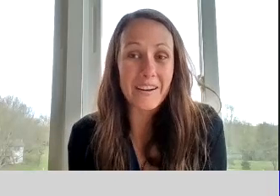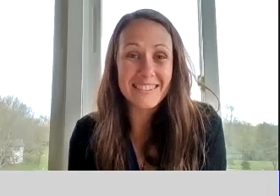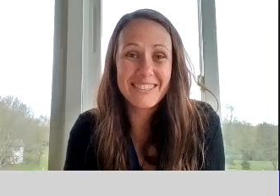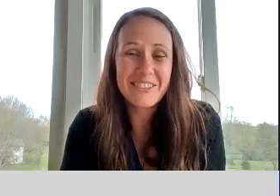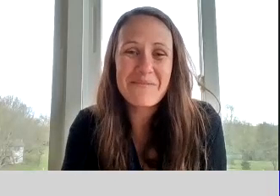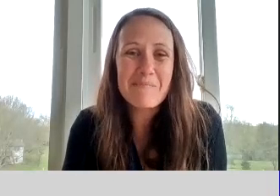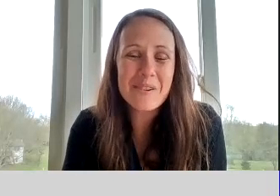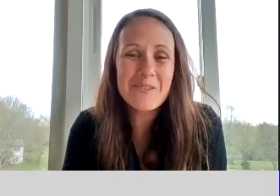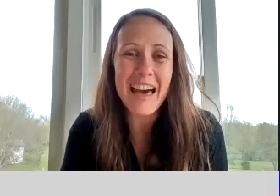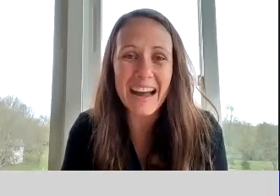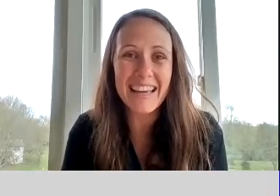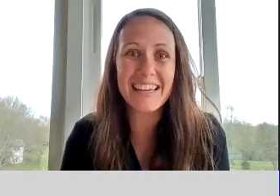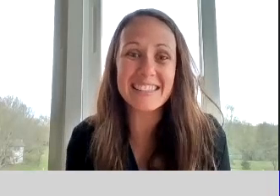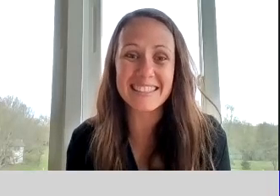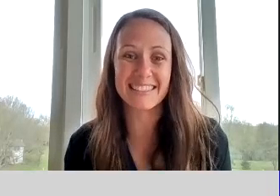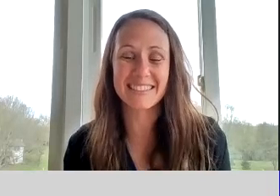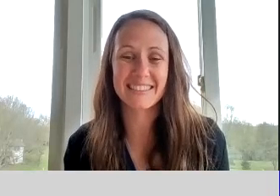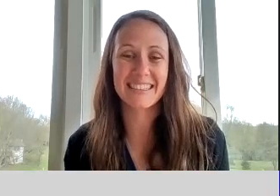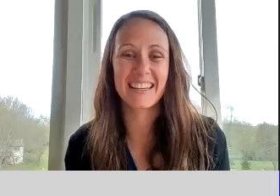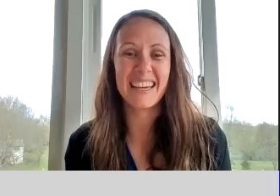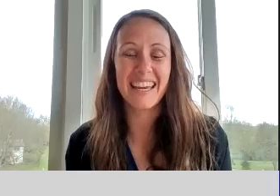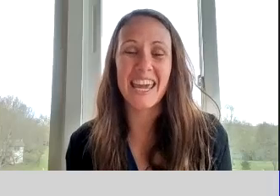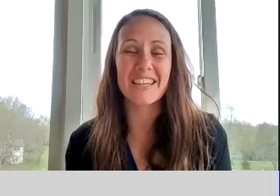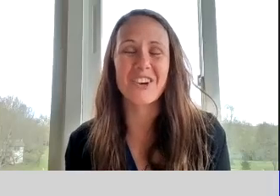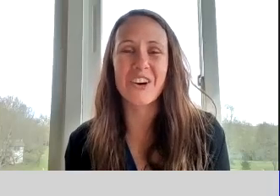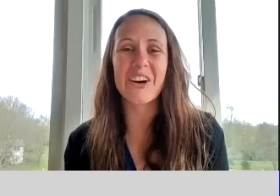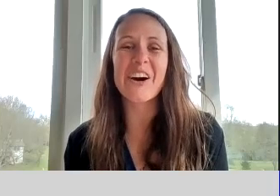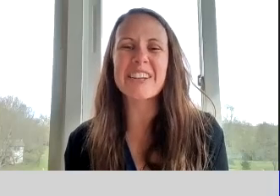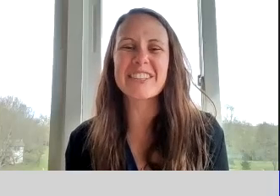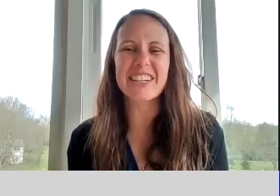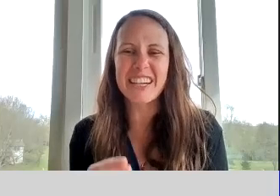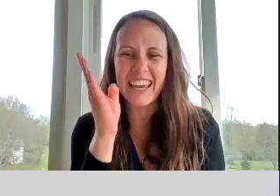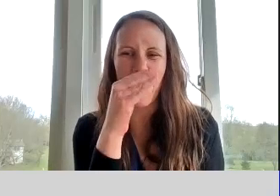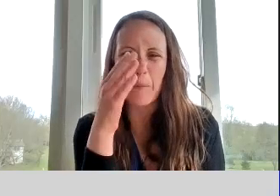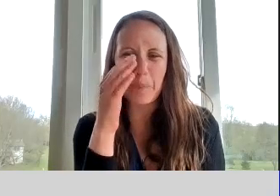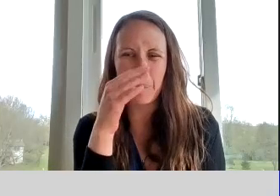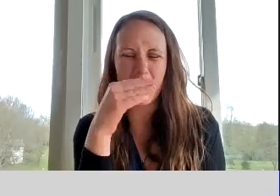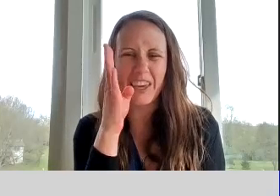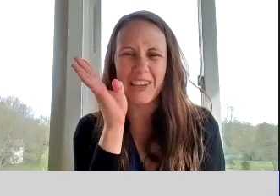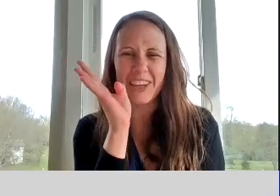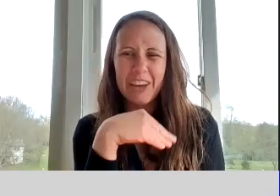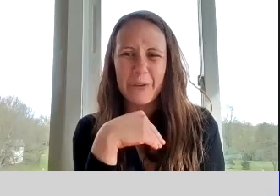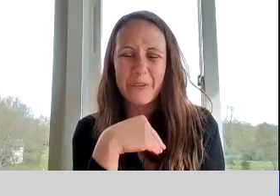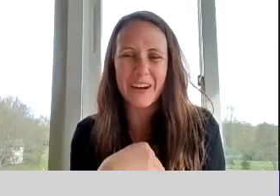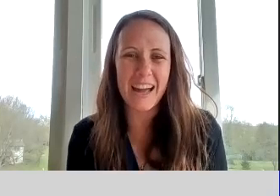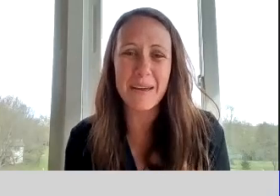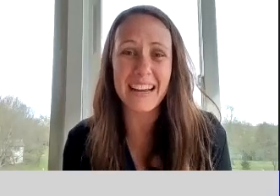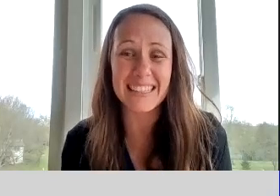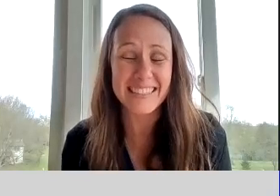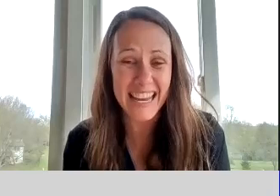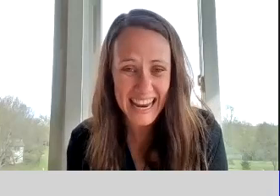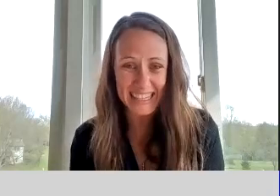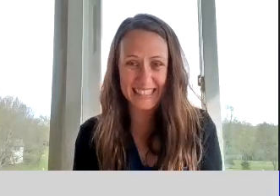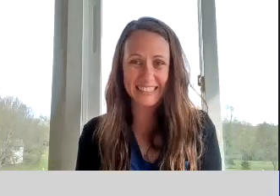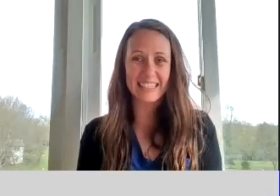Oh. Do you remember who that is? He is all dirty. Pew! I bet